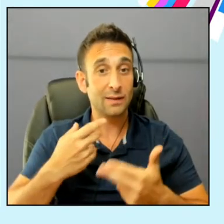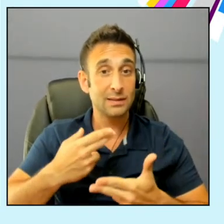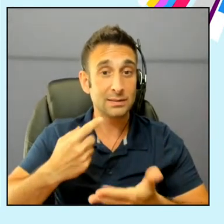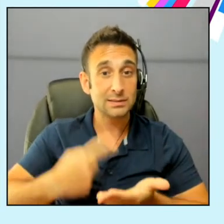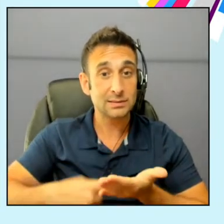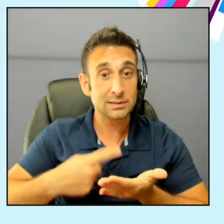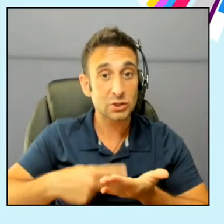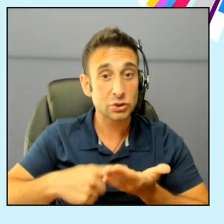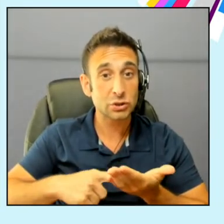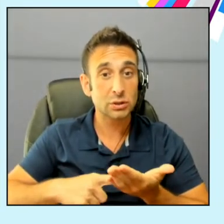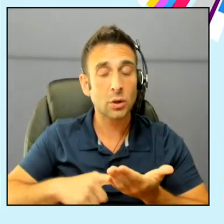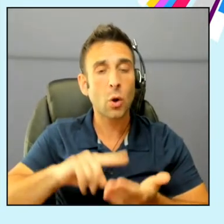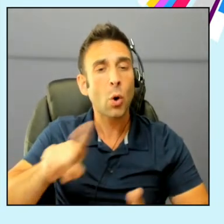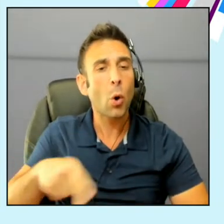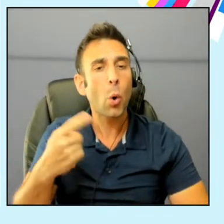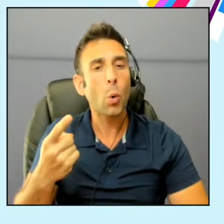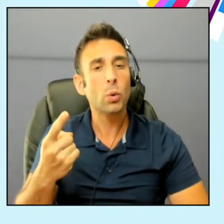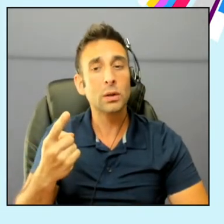know,